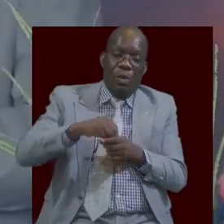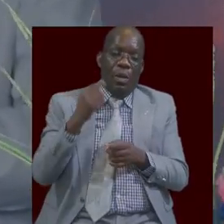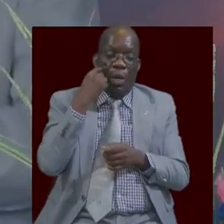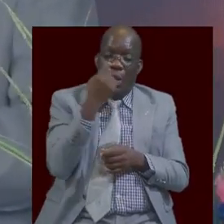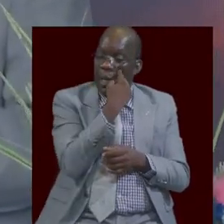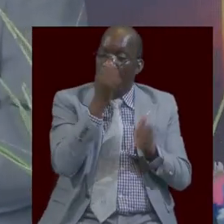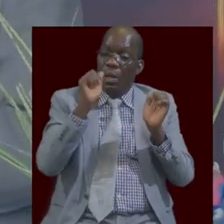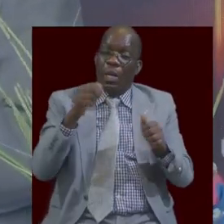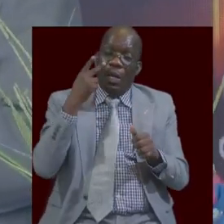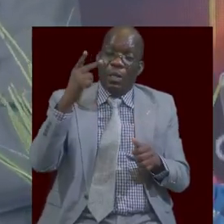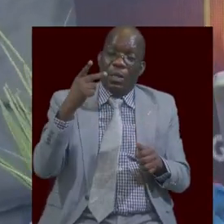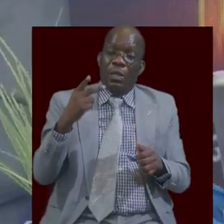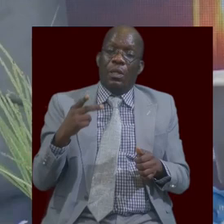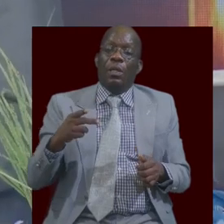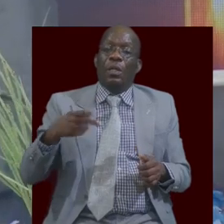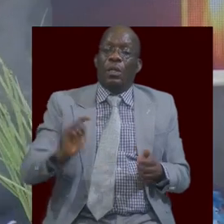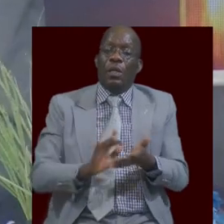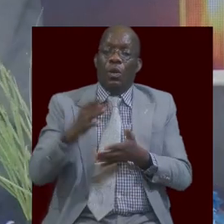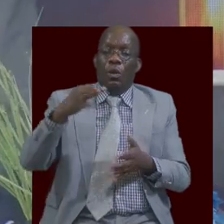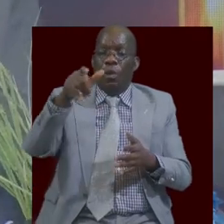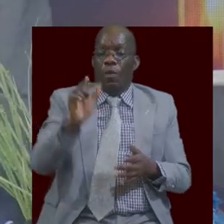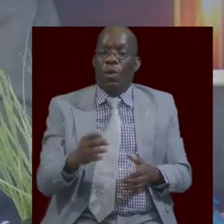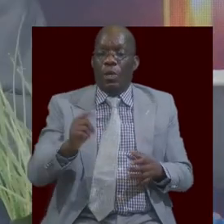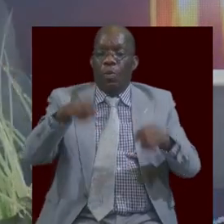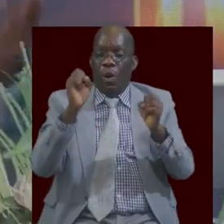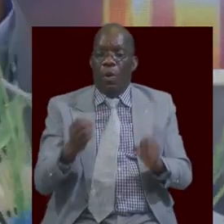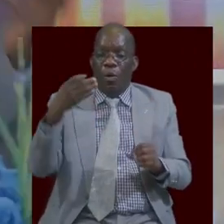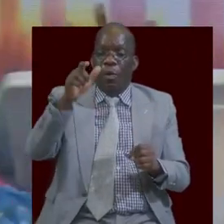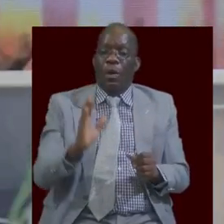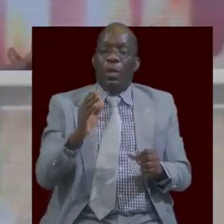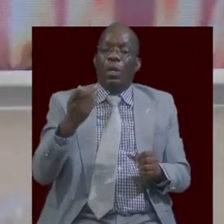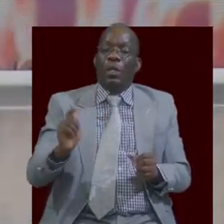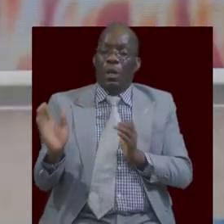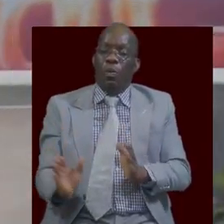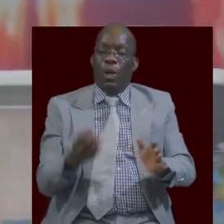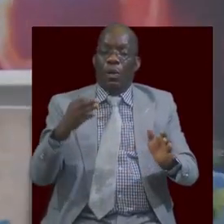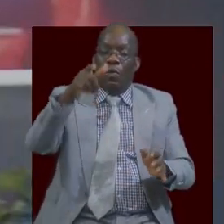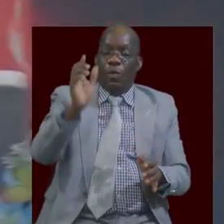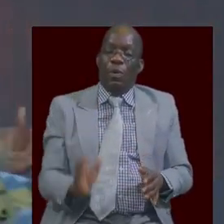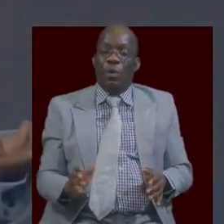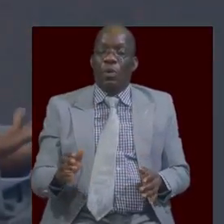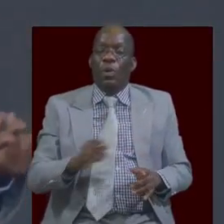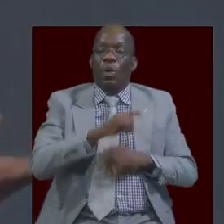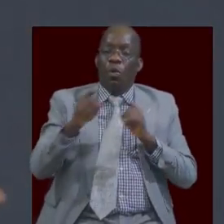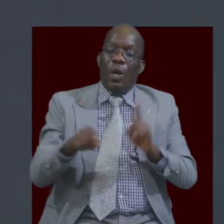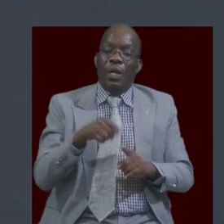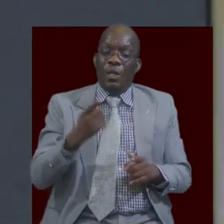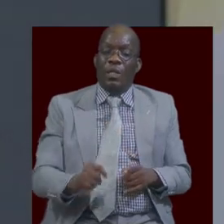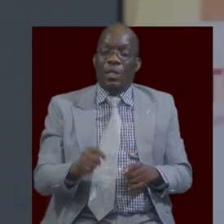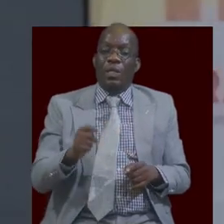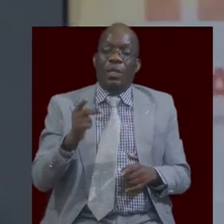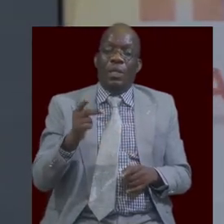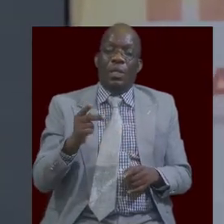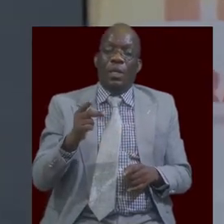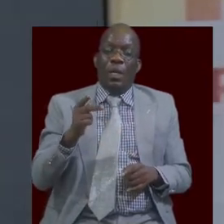the power of God, the intention of God. And even when the physical eyes could not see, the